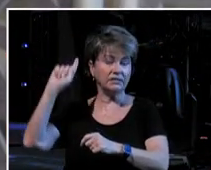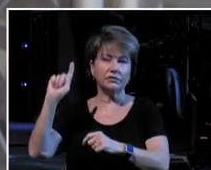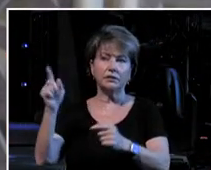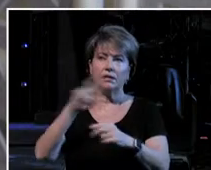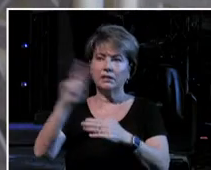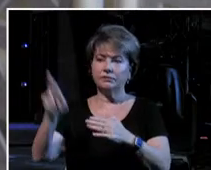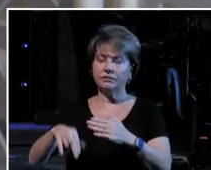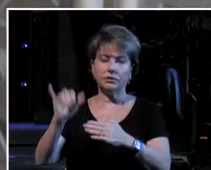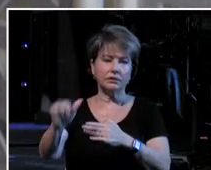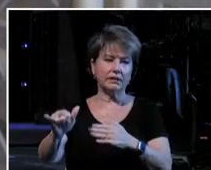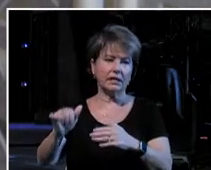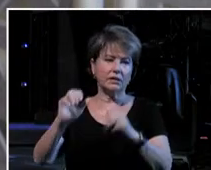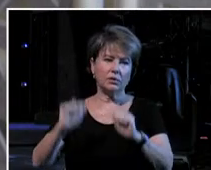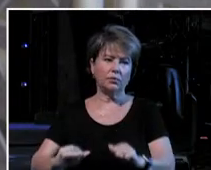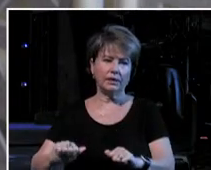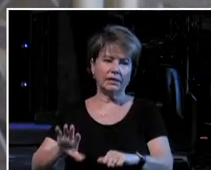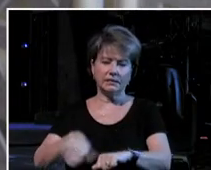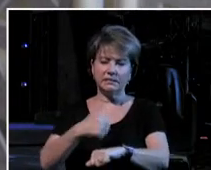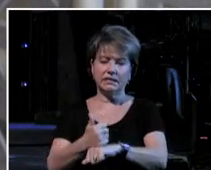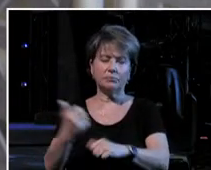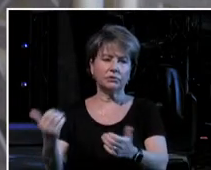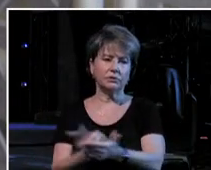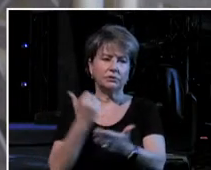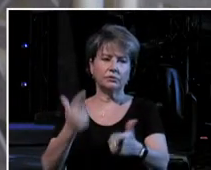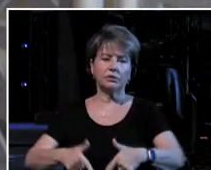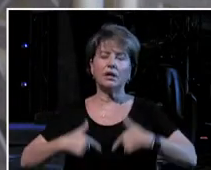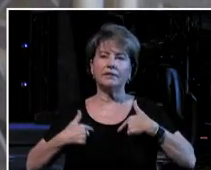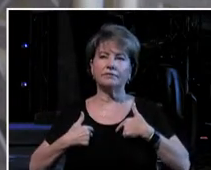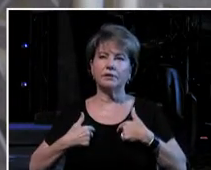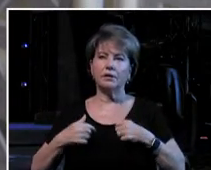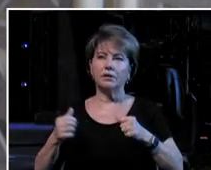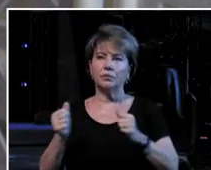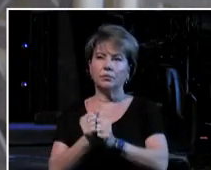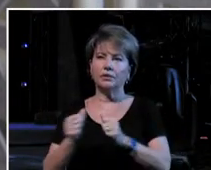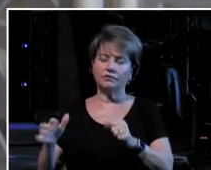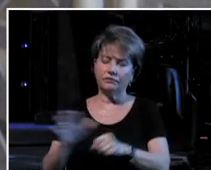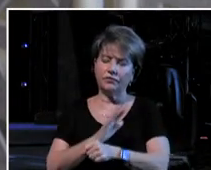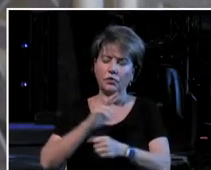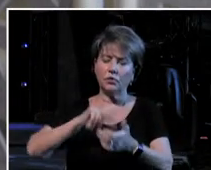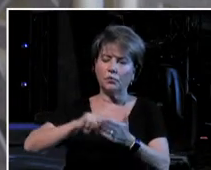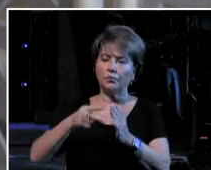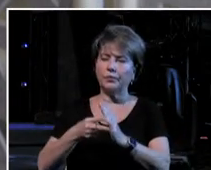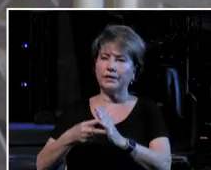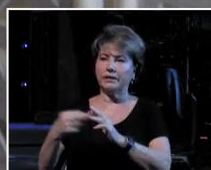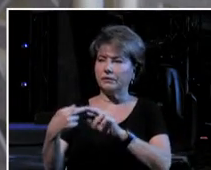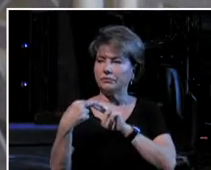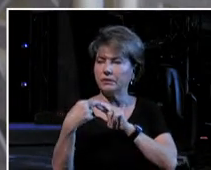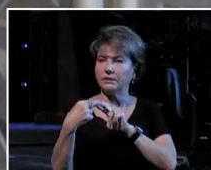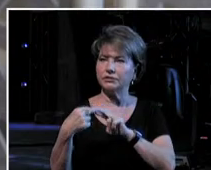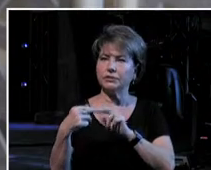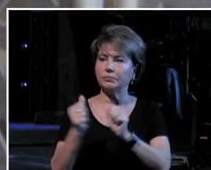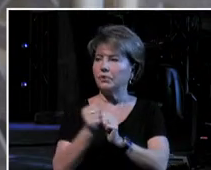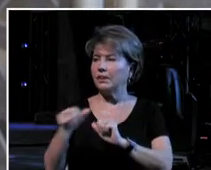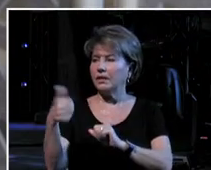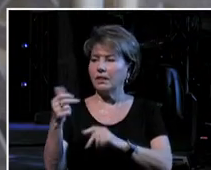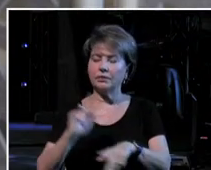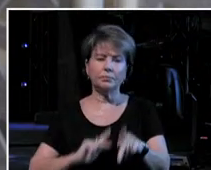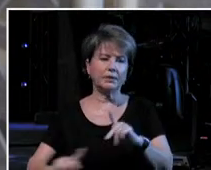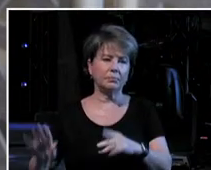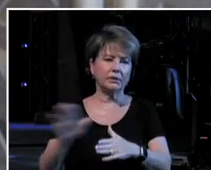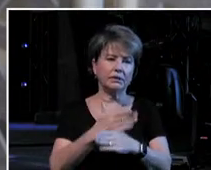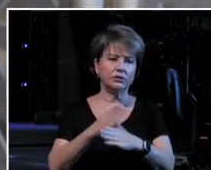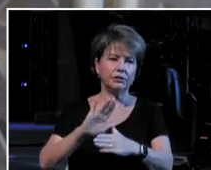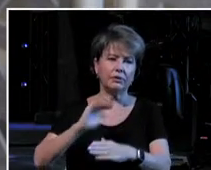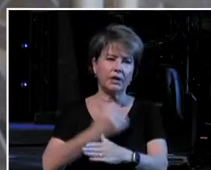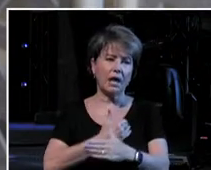have a chance to build a new life, a life whose meaning lies in the ability to build relationships with other people and share